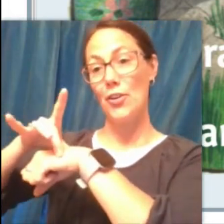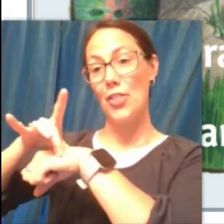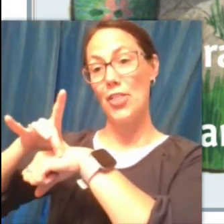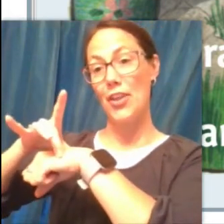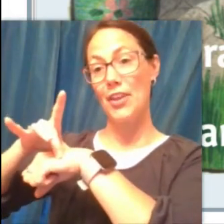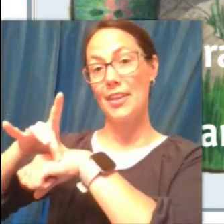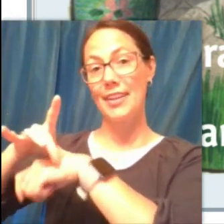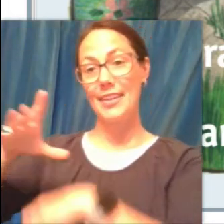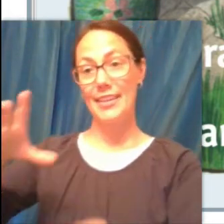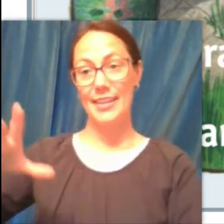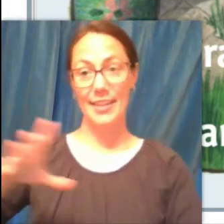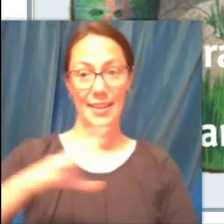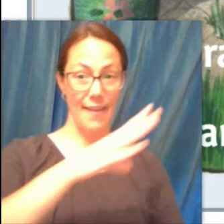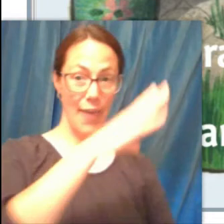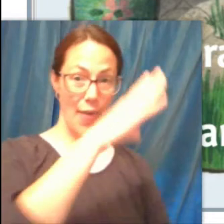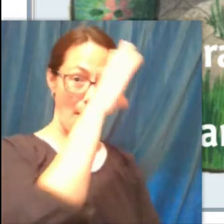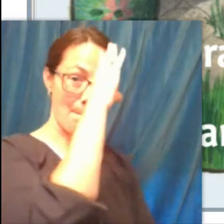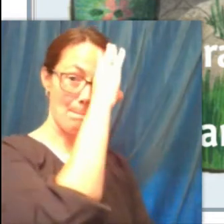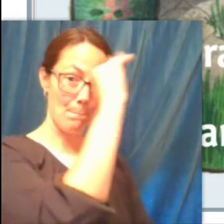earth,